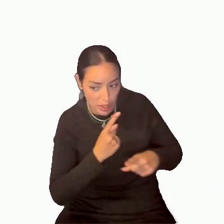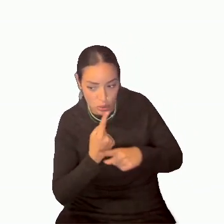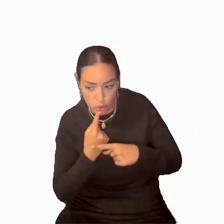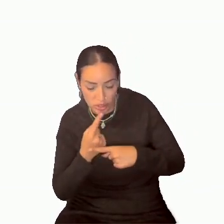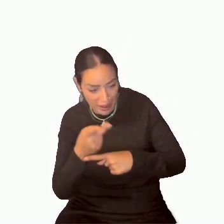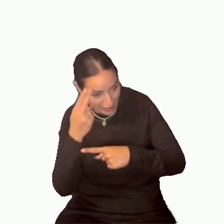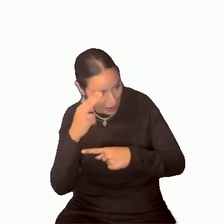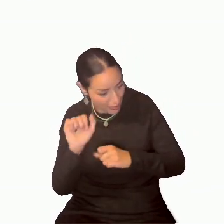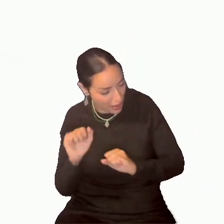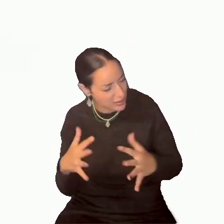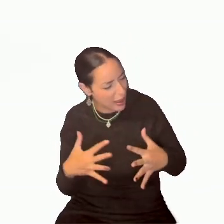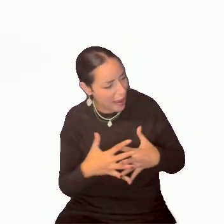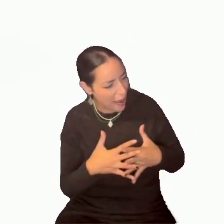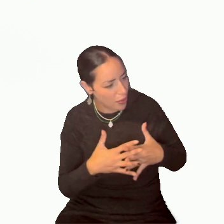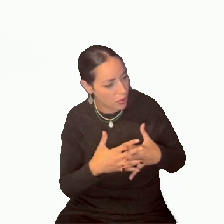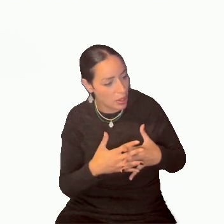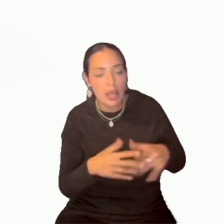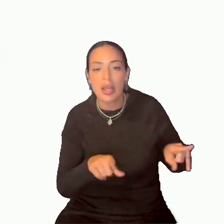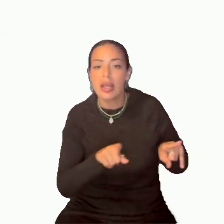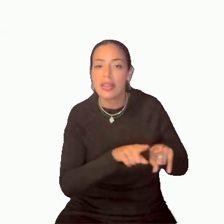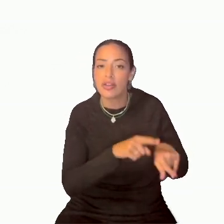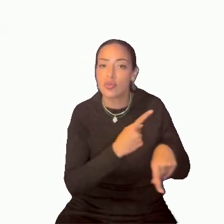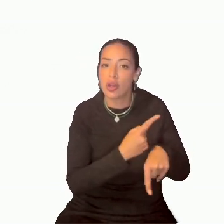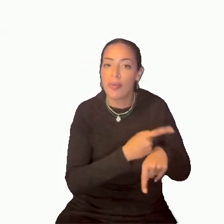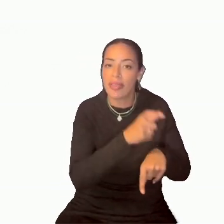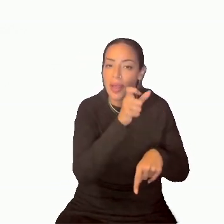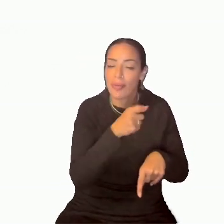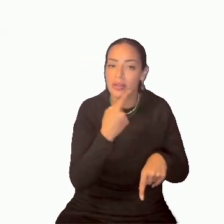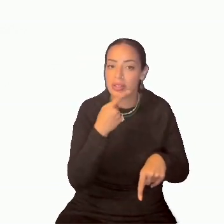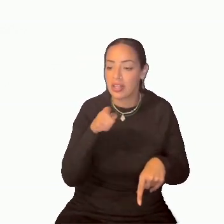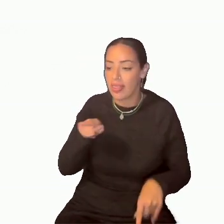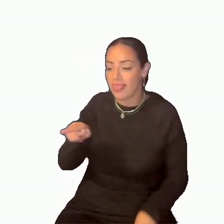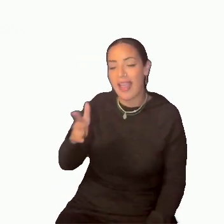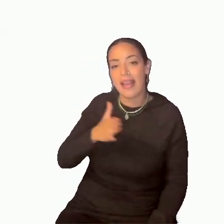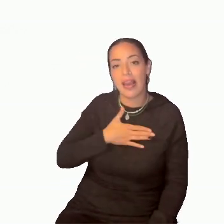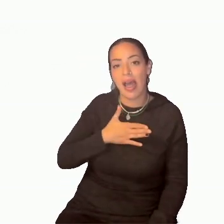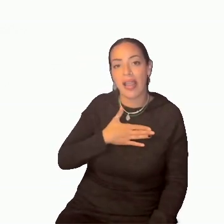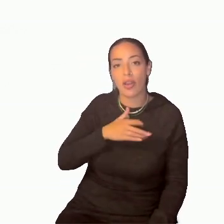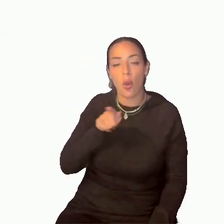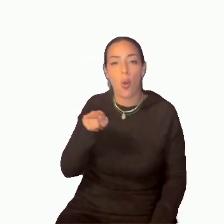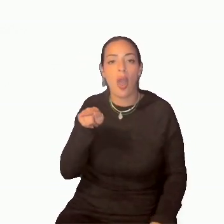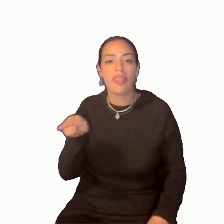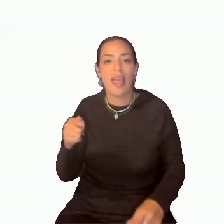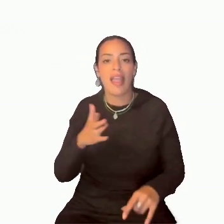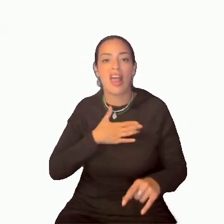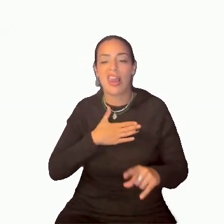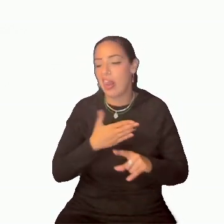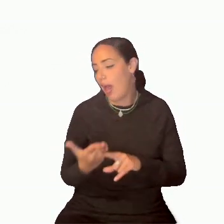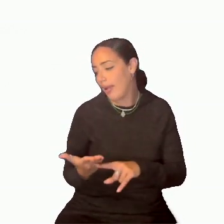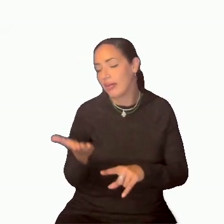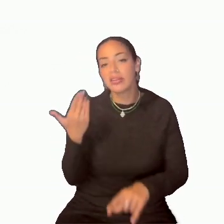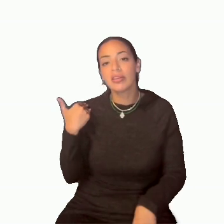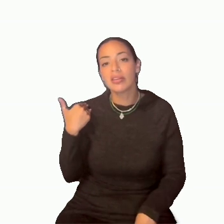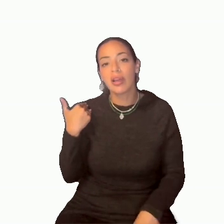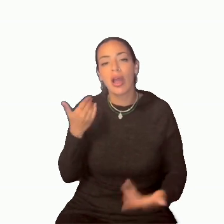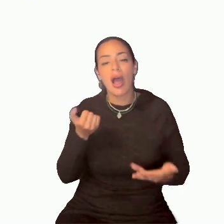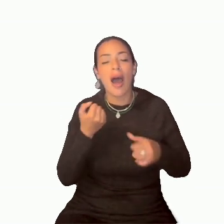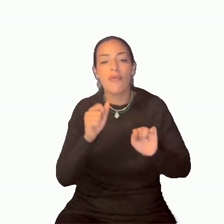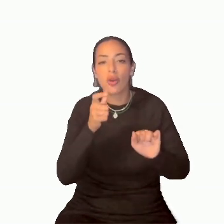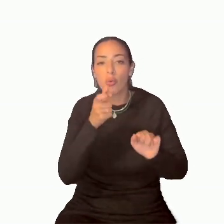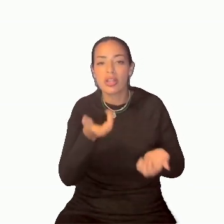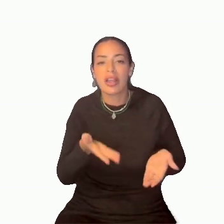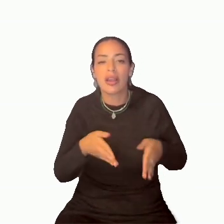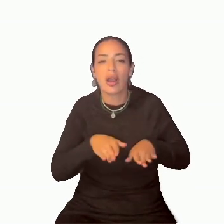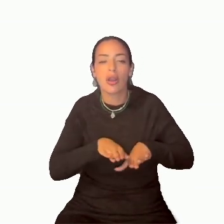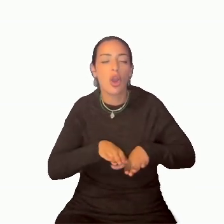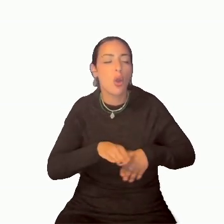with which they talk about the person. For example, they like or they liked. Avoid terms like closure, acceptance, or suggesting